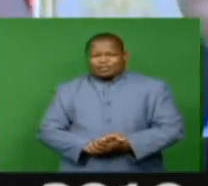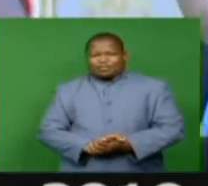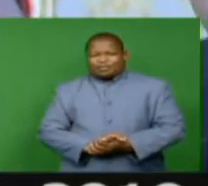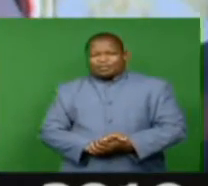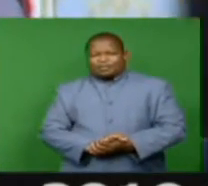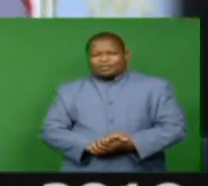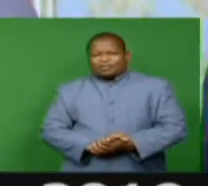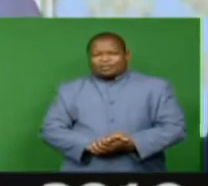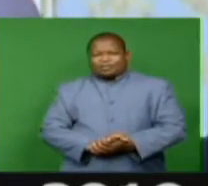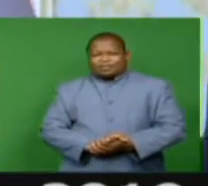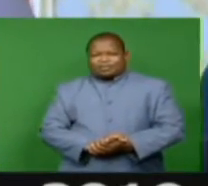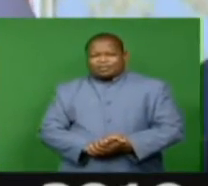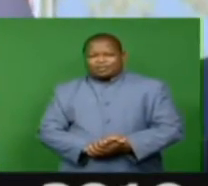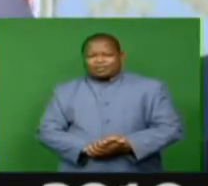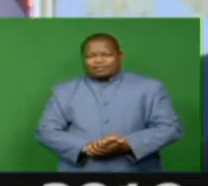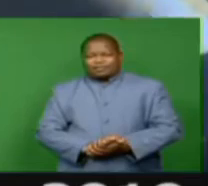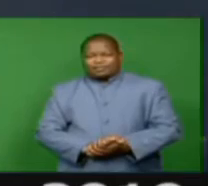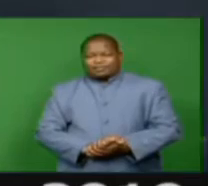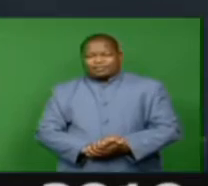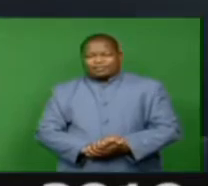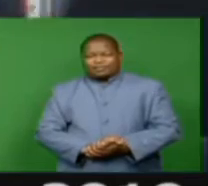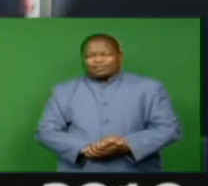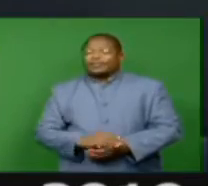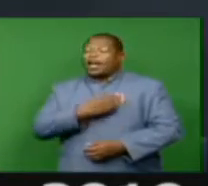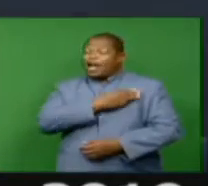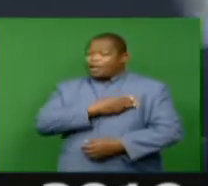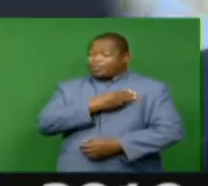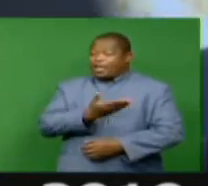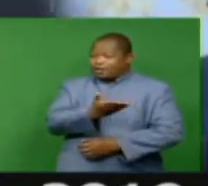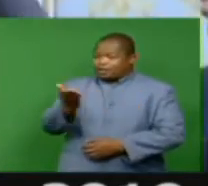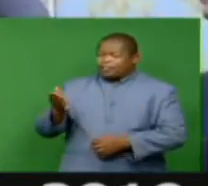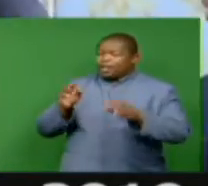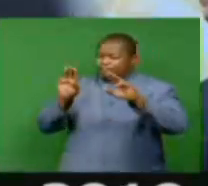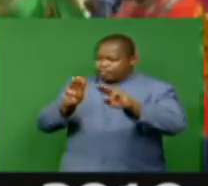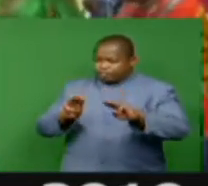sawucela kube nekthula bekunene libhubesi selta ubhodla